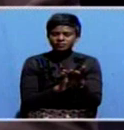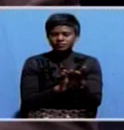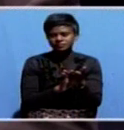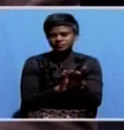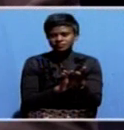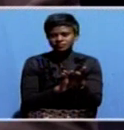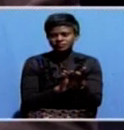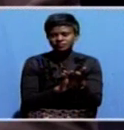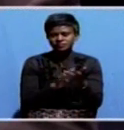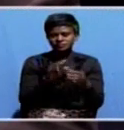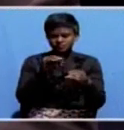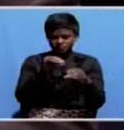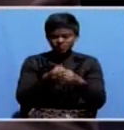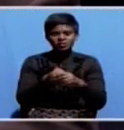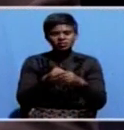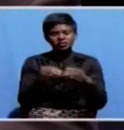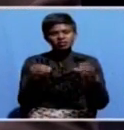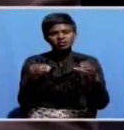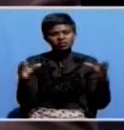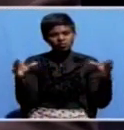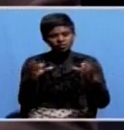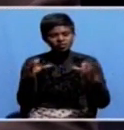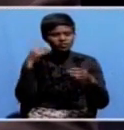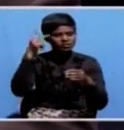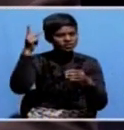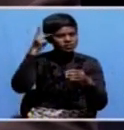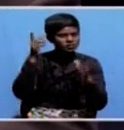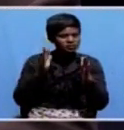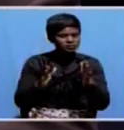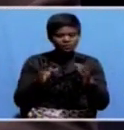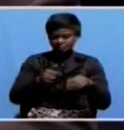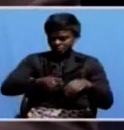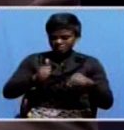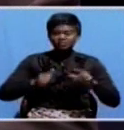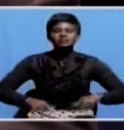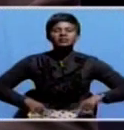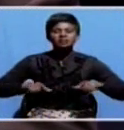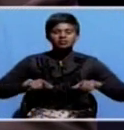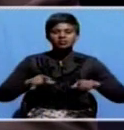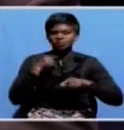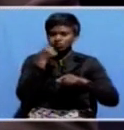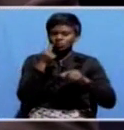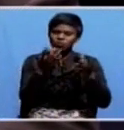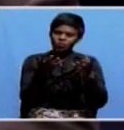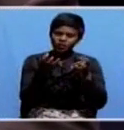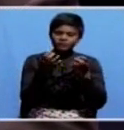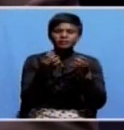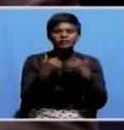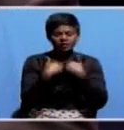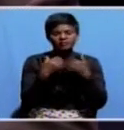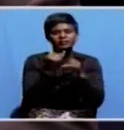to the community of politicians who wanted independence to be achieved for